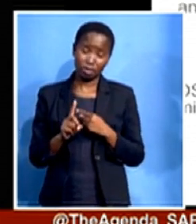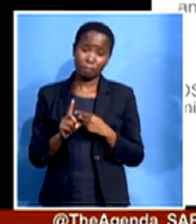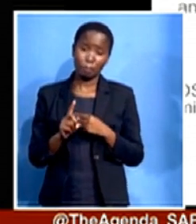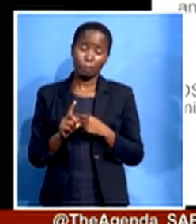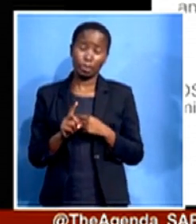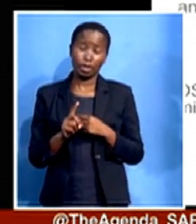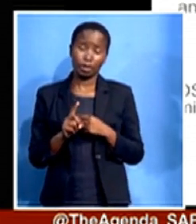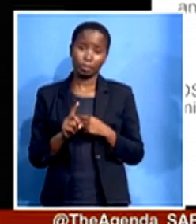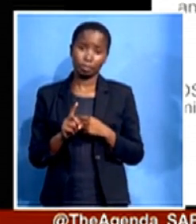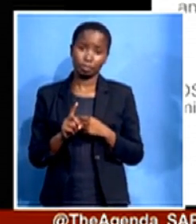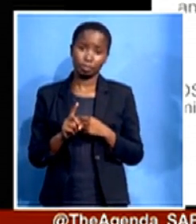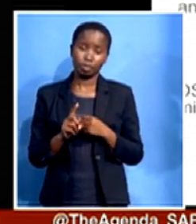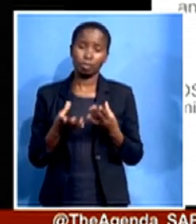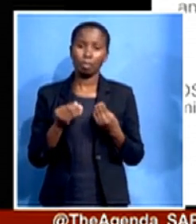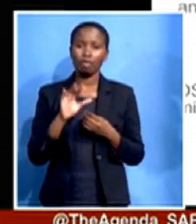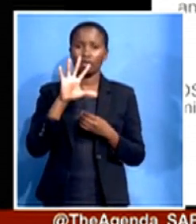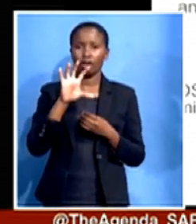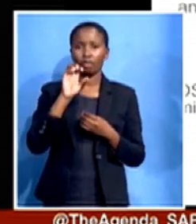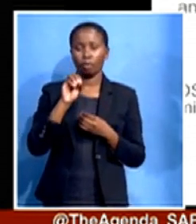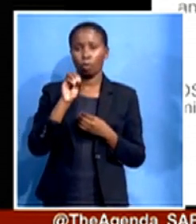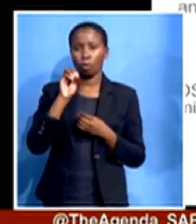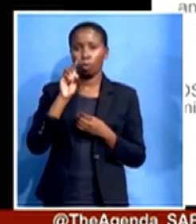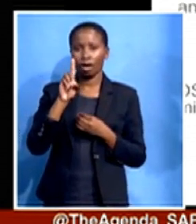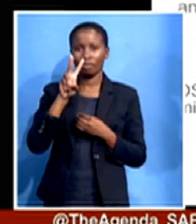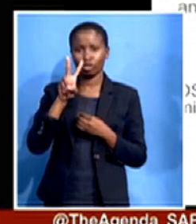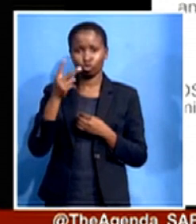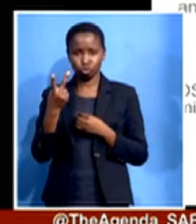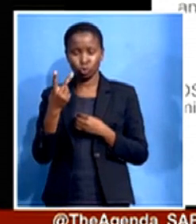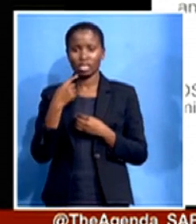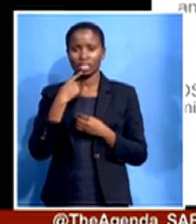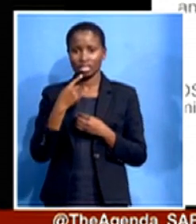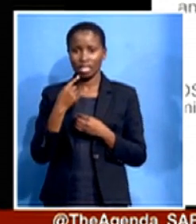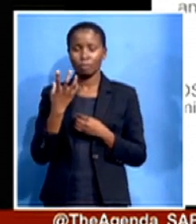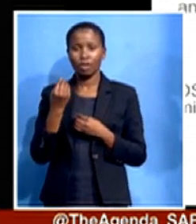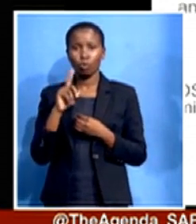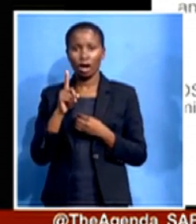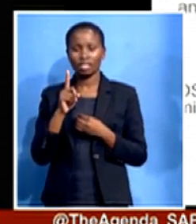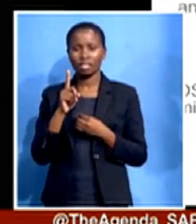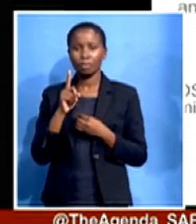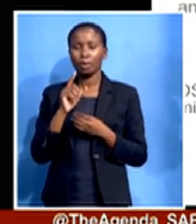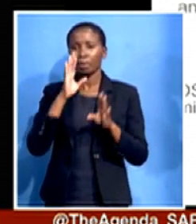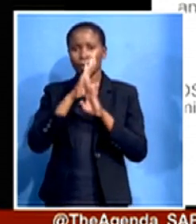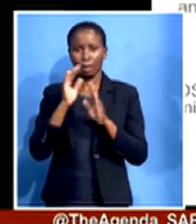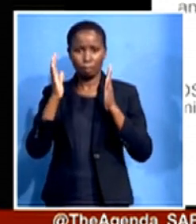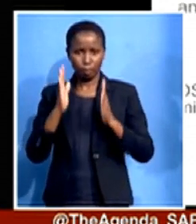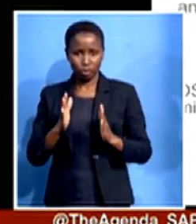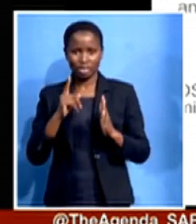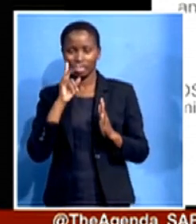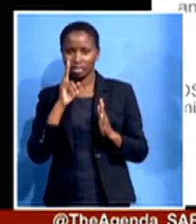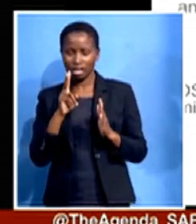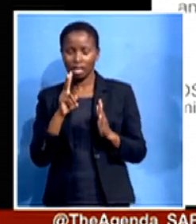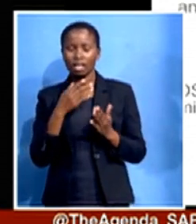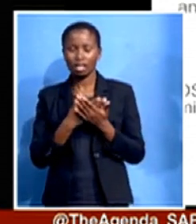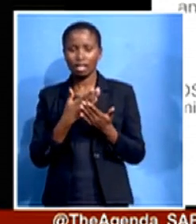501YV2 was having certain properties and antibodies that seem to neutralize both the first and the second